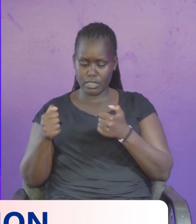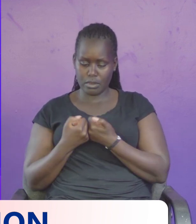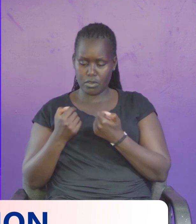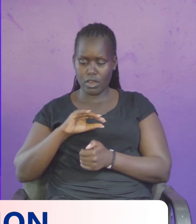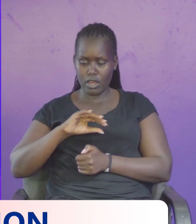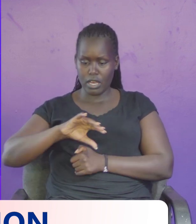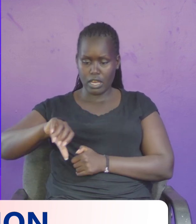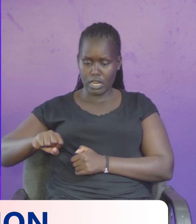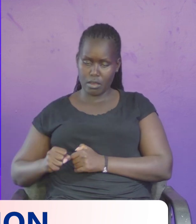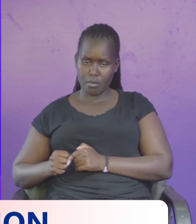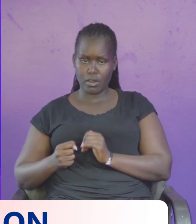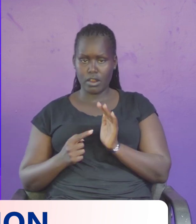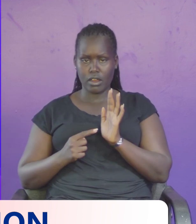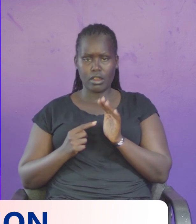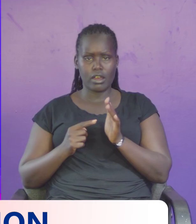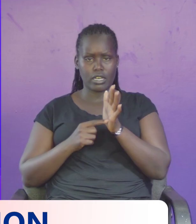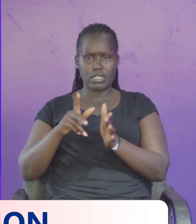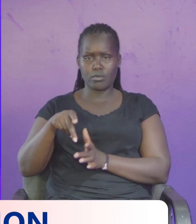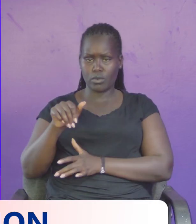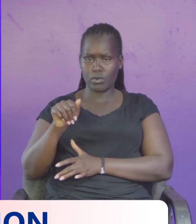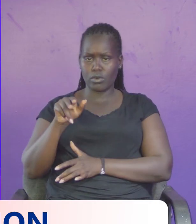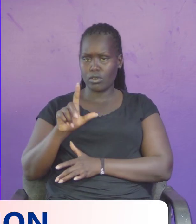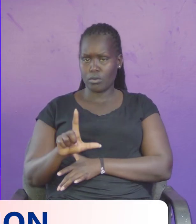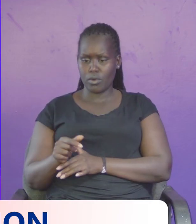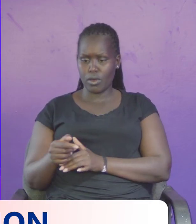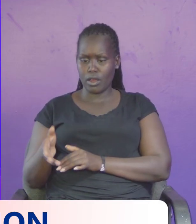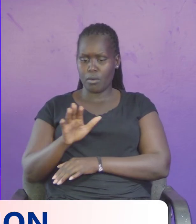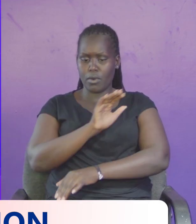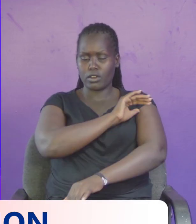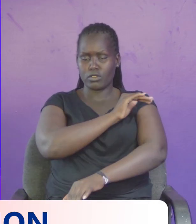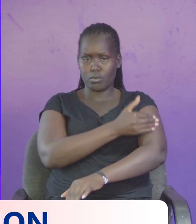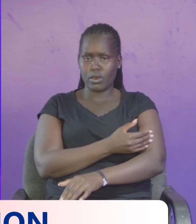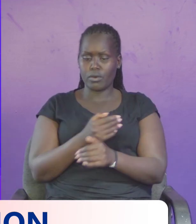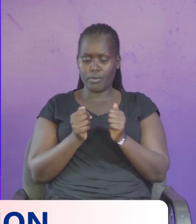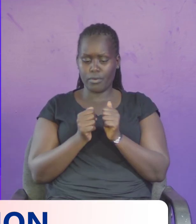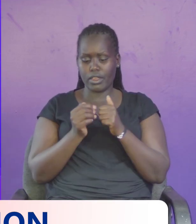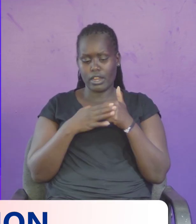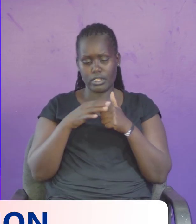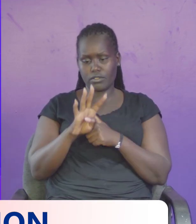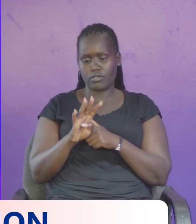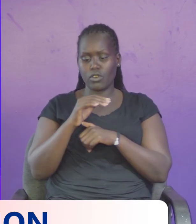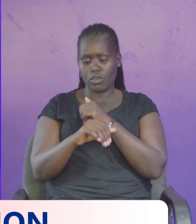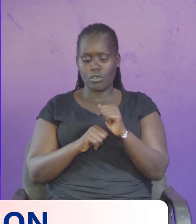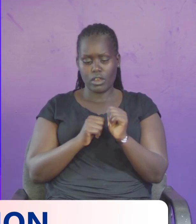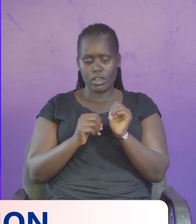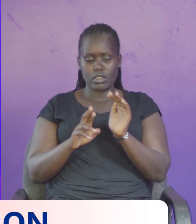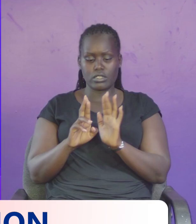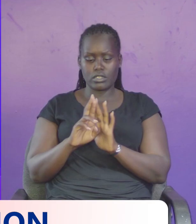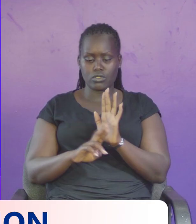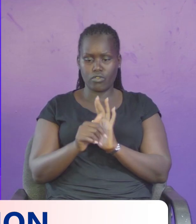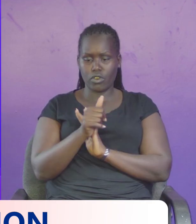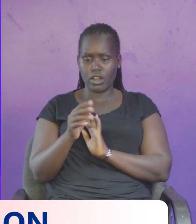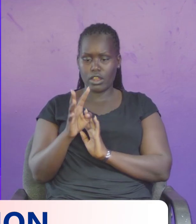Paul Biya, came back to power at 94 years to rule for another 4